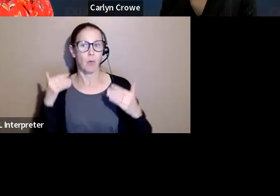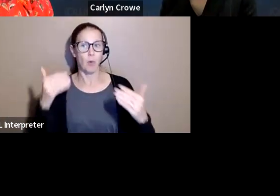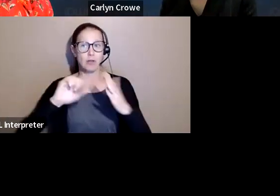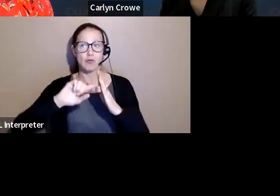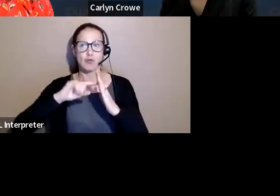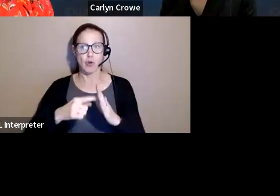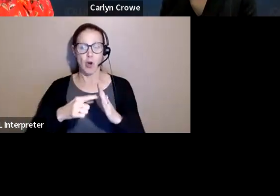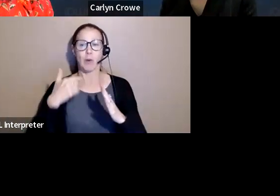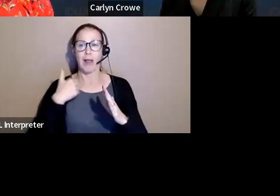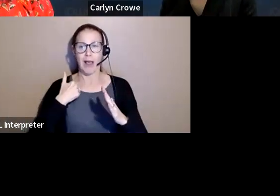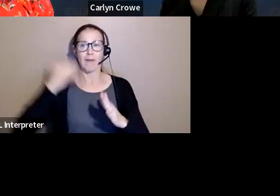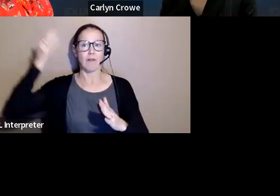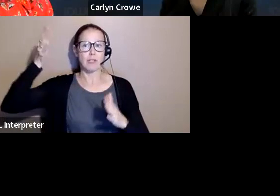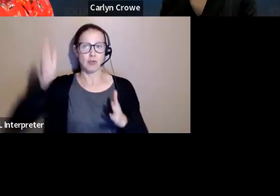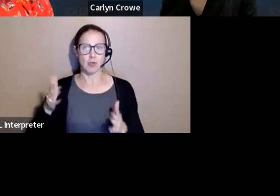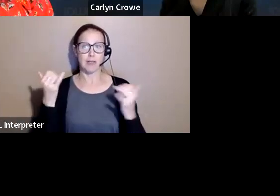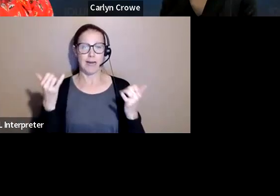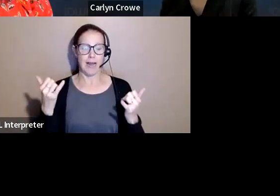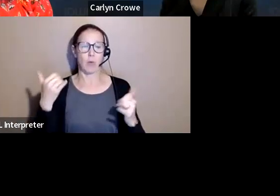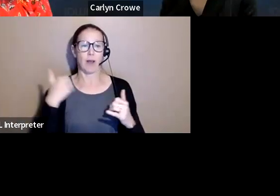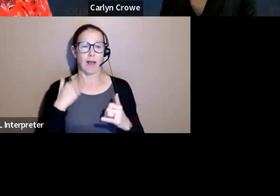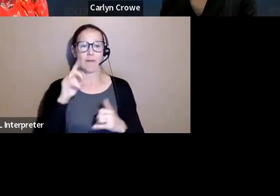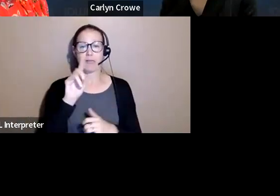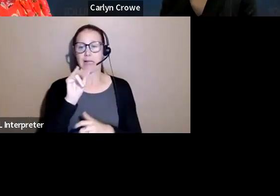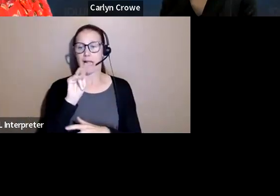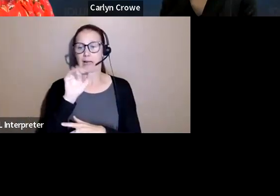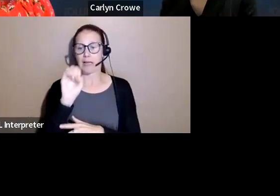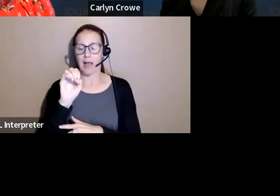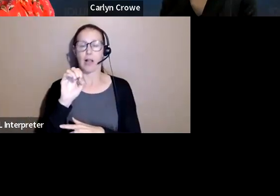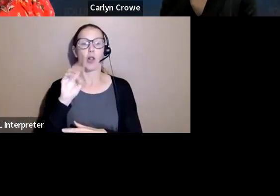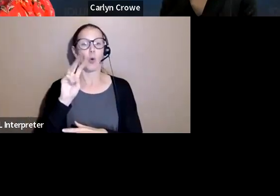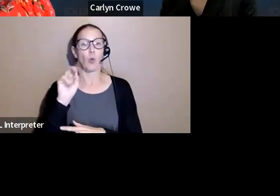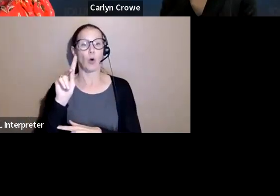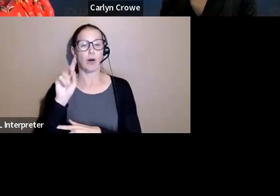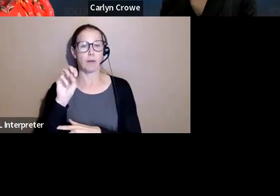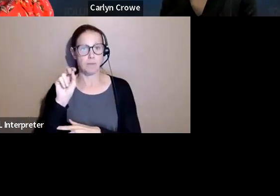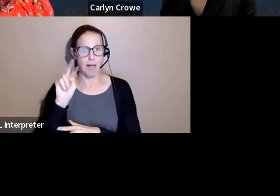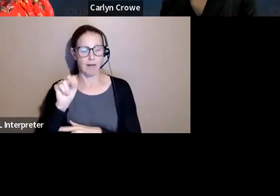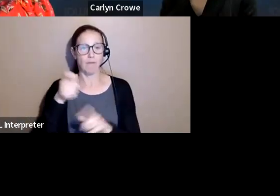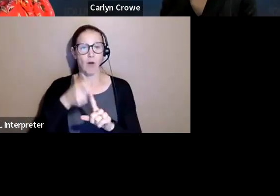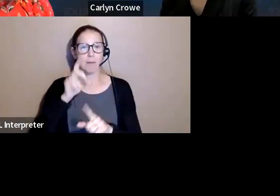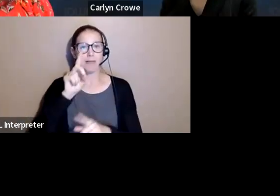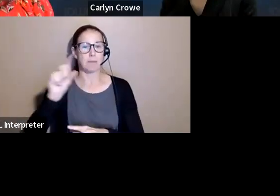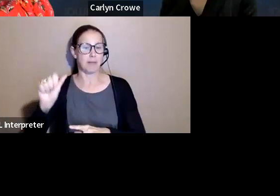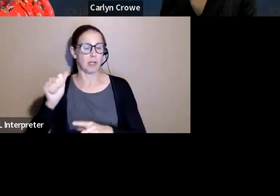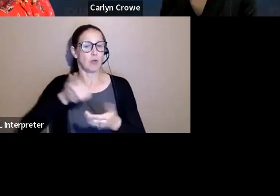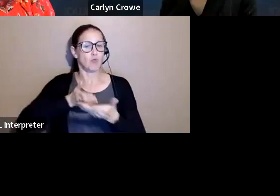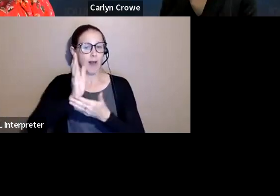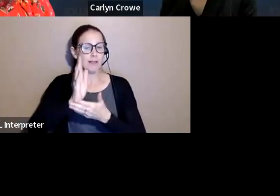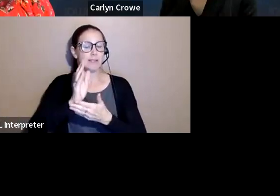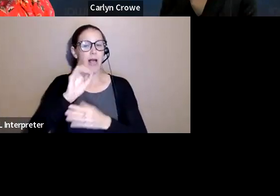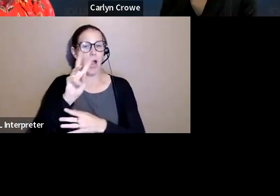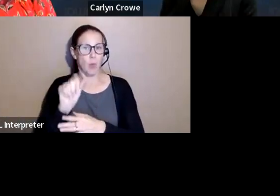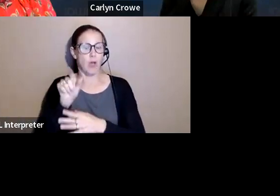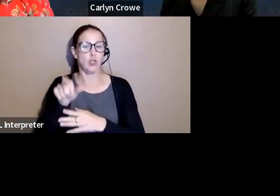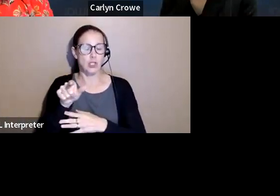started. We do have a guest speaker here with us today. We have Danielle Workman from Disability Rights Iowa. She's the public health advocate there. And